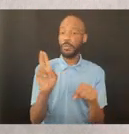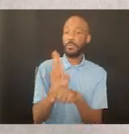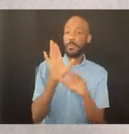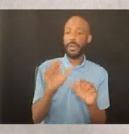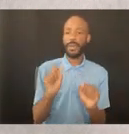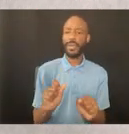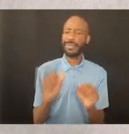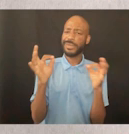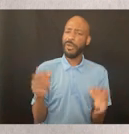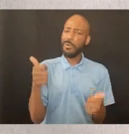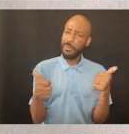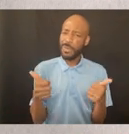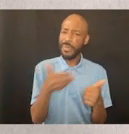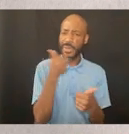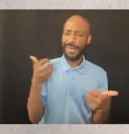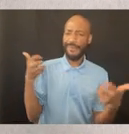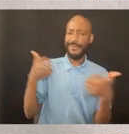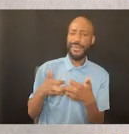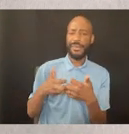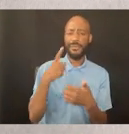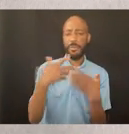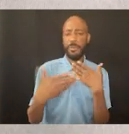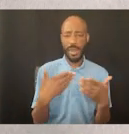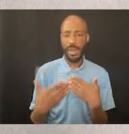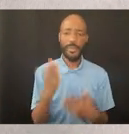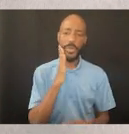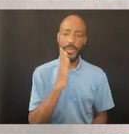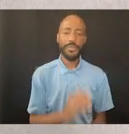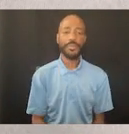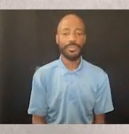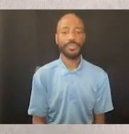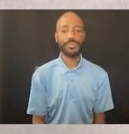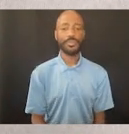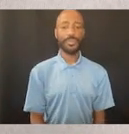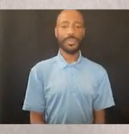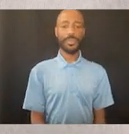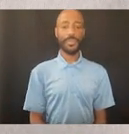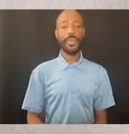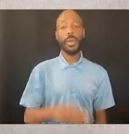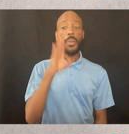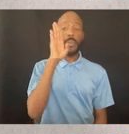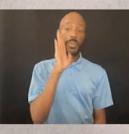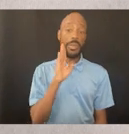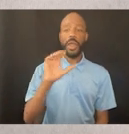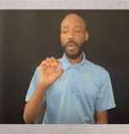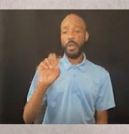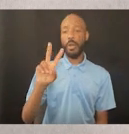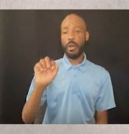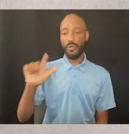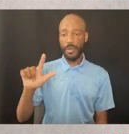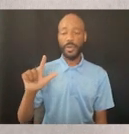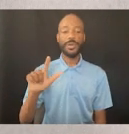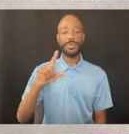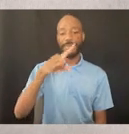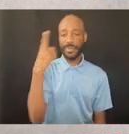whatever given mood. Aha! The brown ovals and the black panels may literally reference potatoes, which